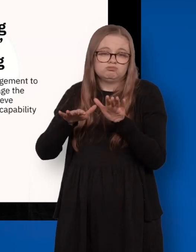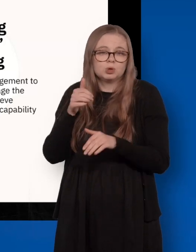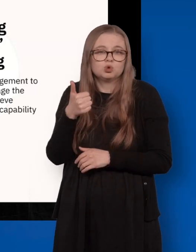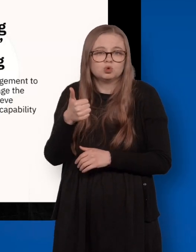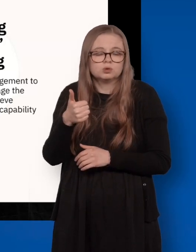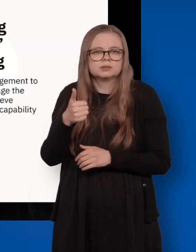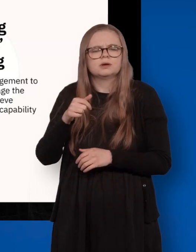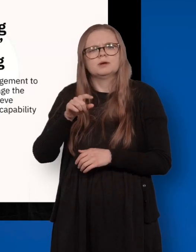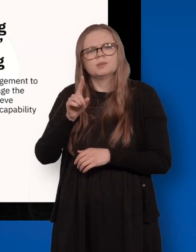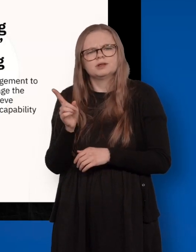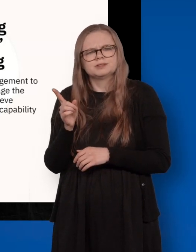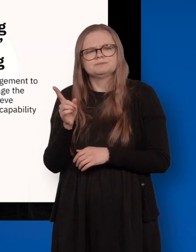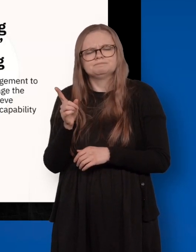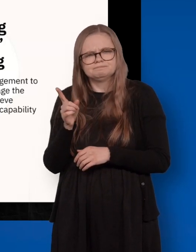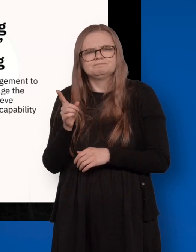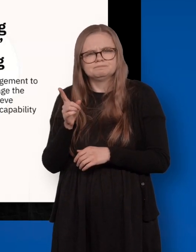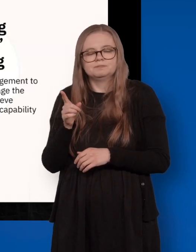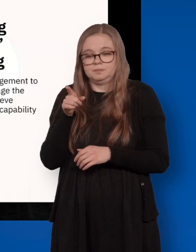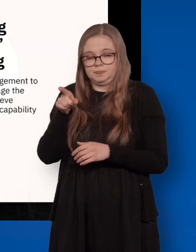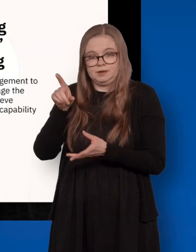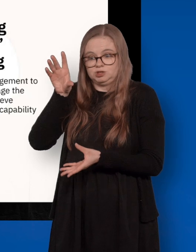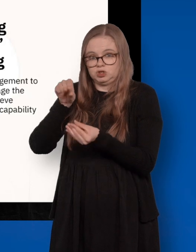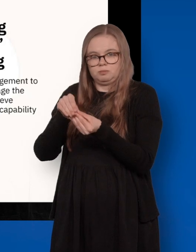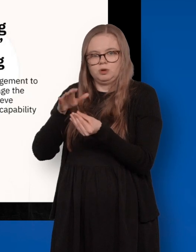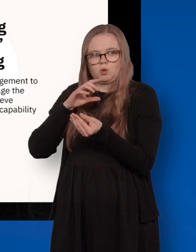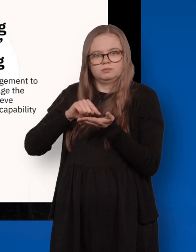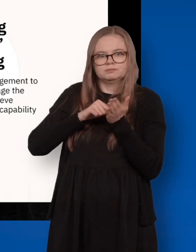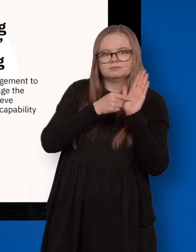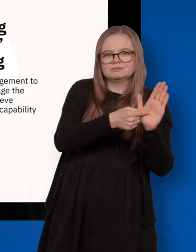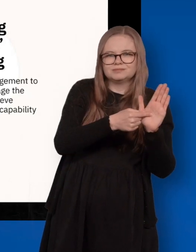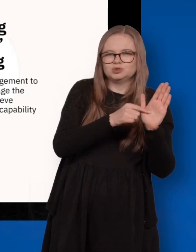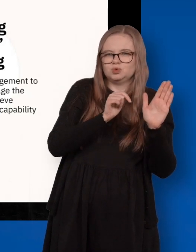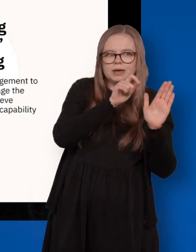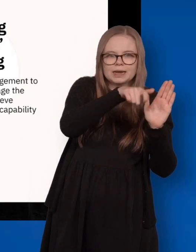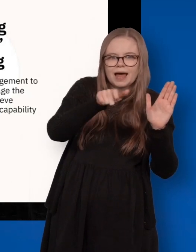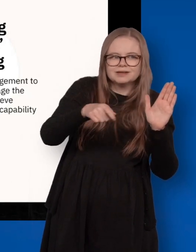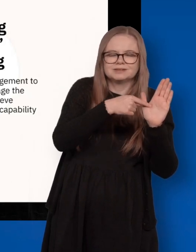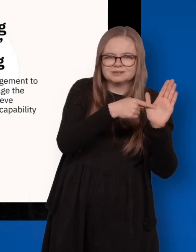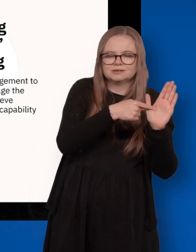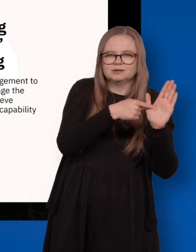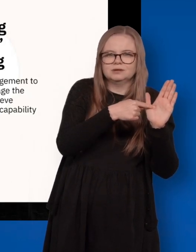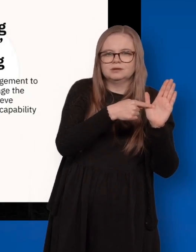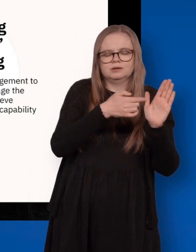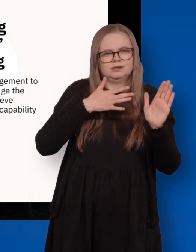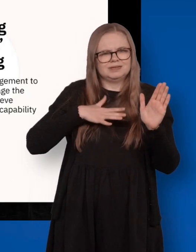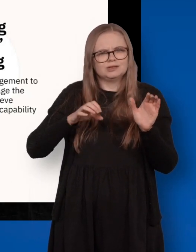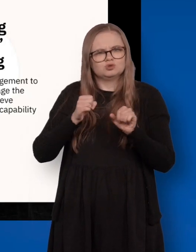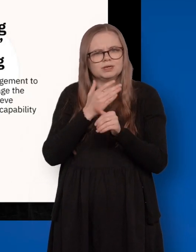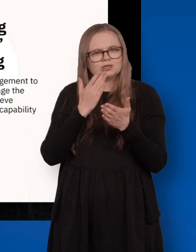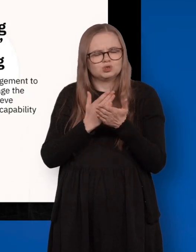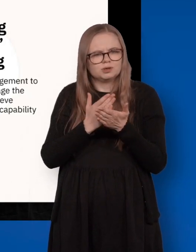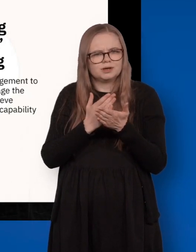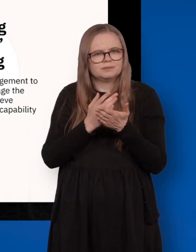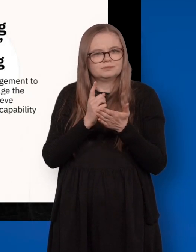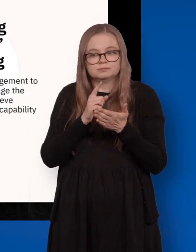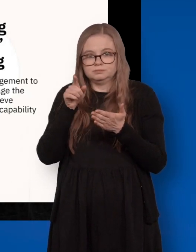good. But if you want to present that to other people, if you want to present that to clients, you want to do it in such a way that you